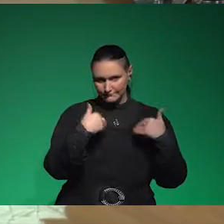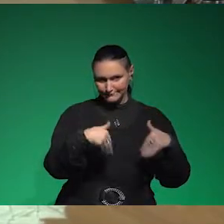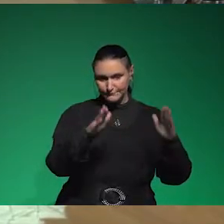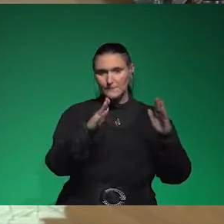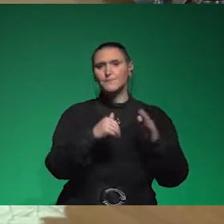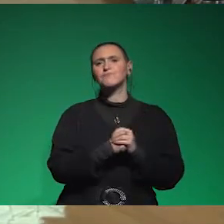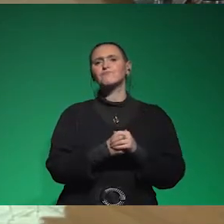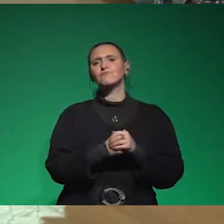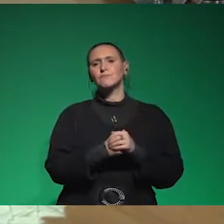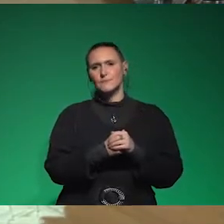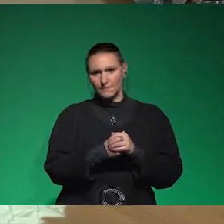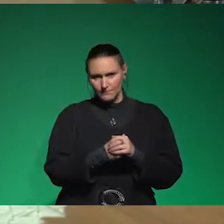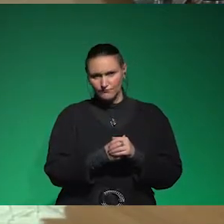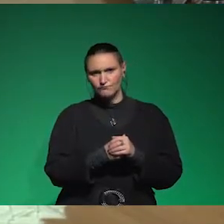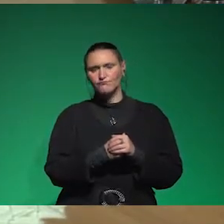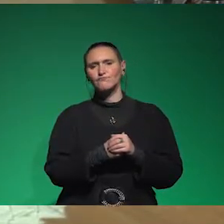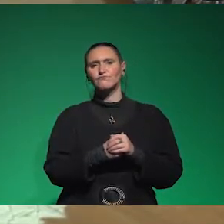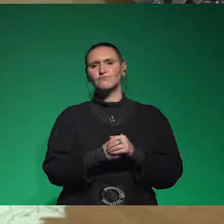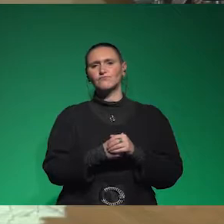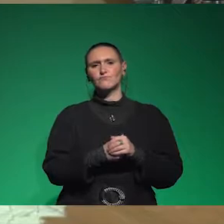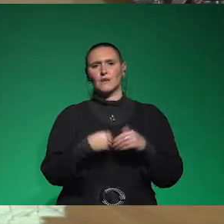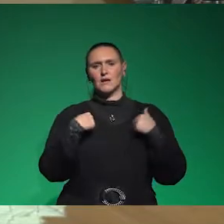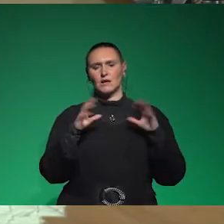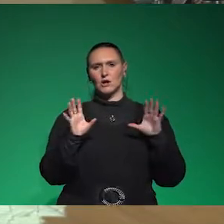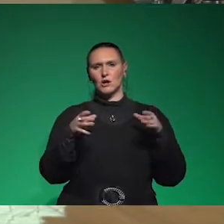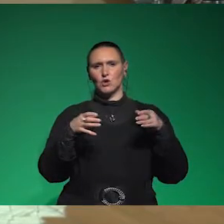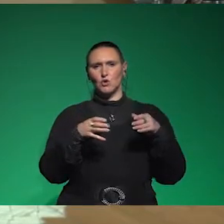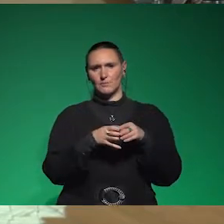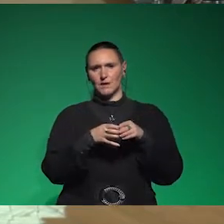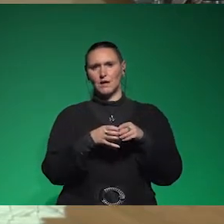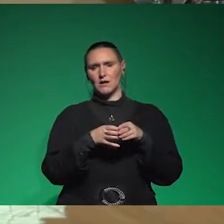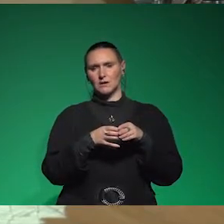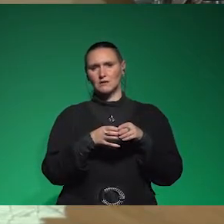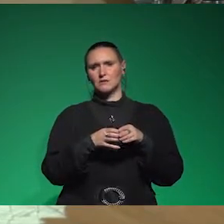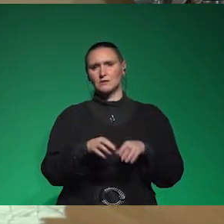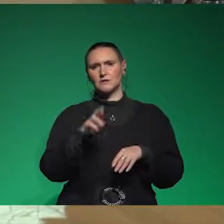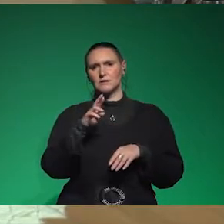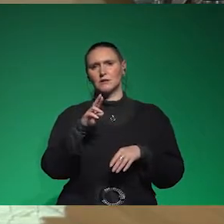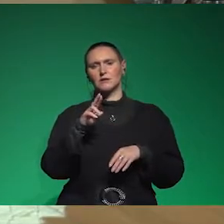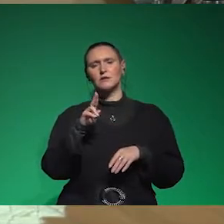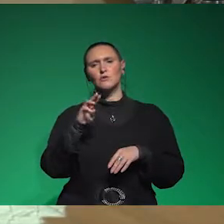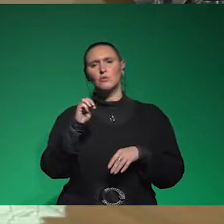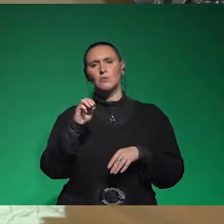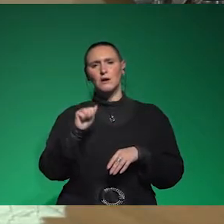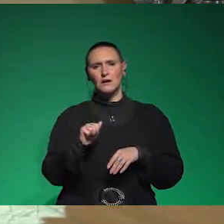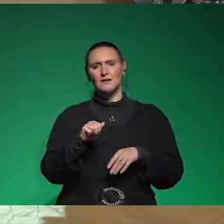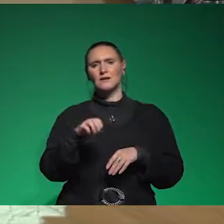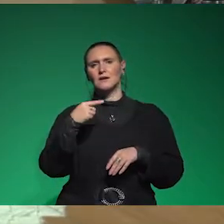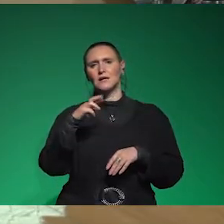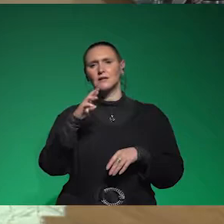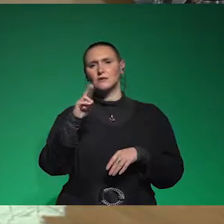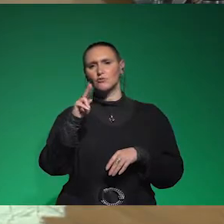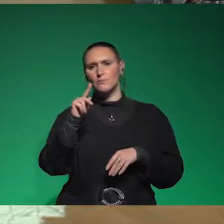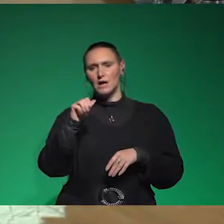then we started the project's community in Riau province. It's next to Jambi province